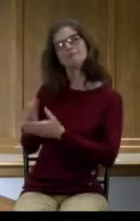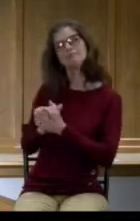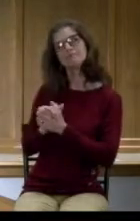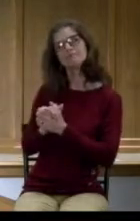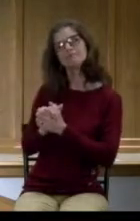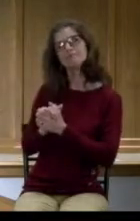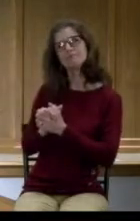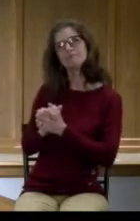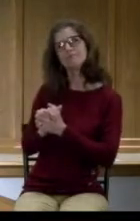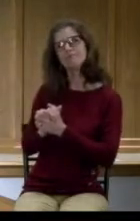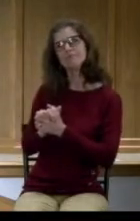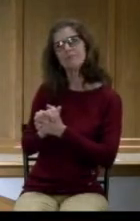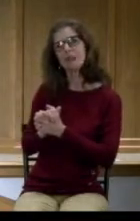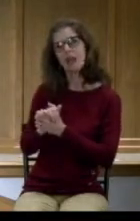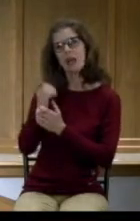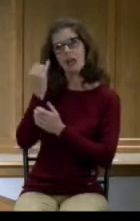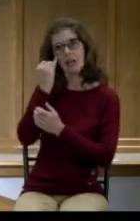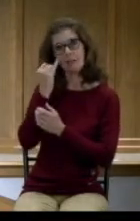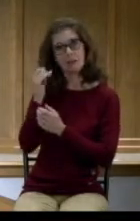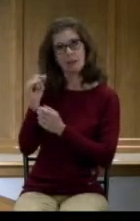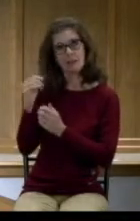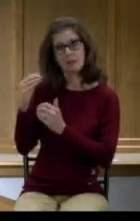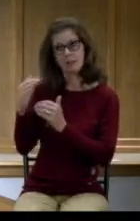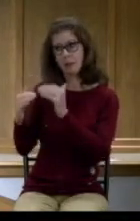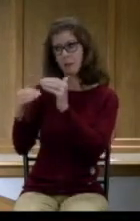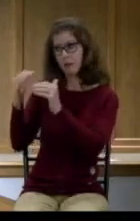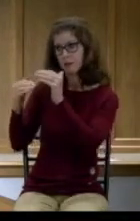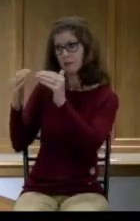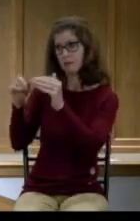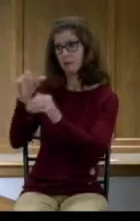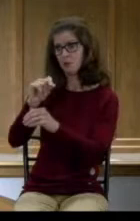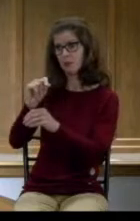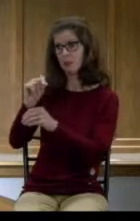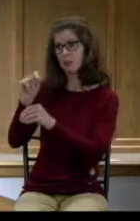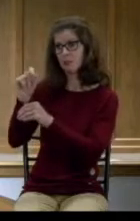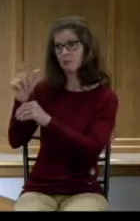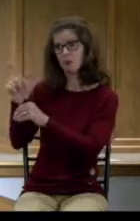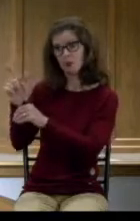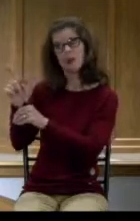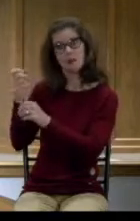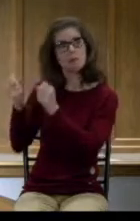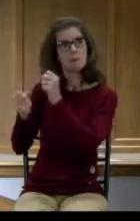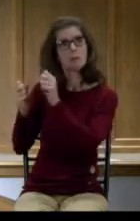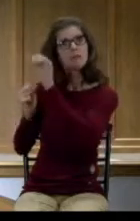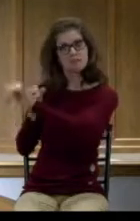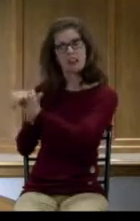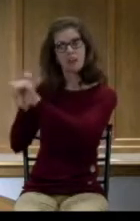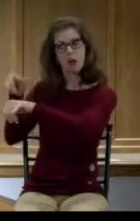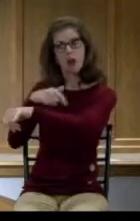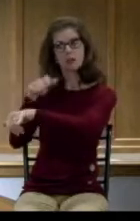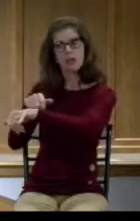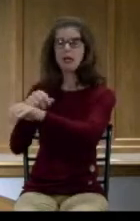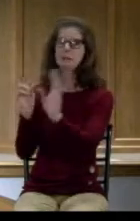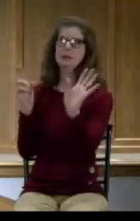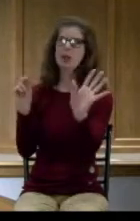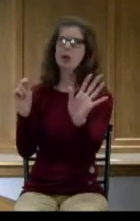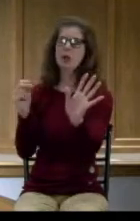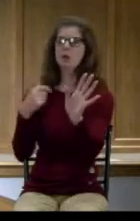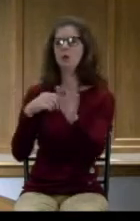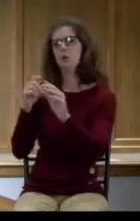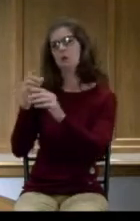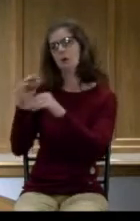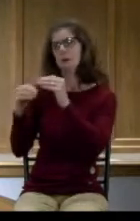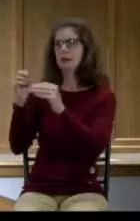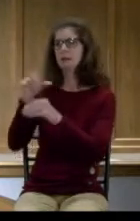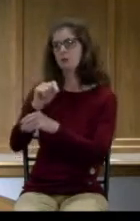in 2021, I think he would have had a long life. But we built him in 2020. And so, sadly, Snow